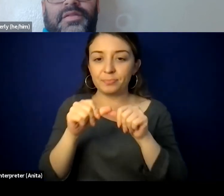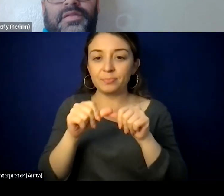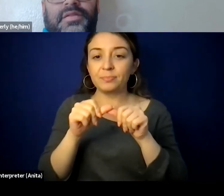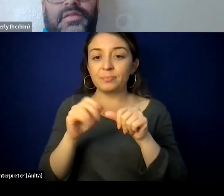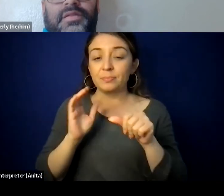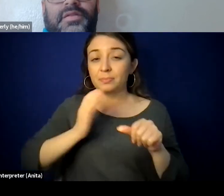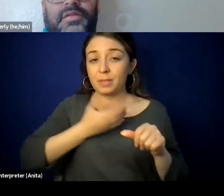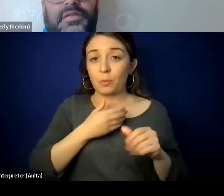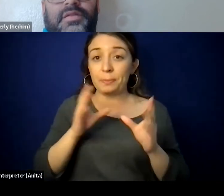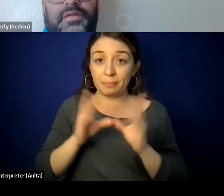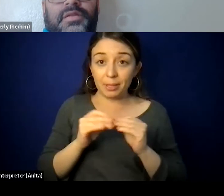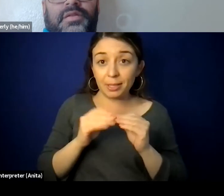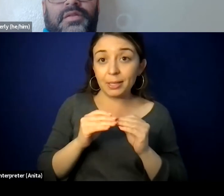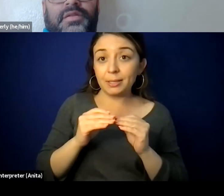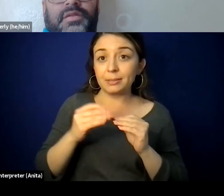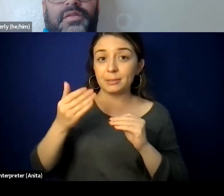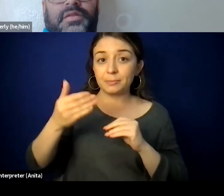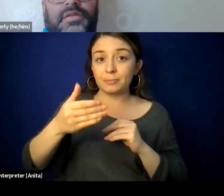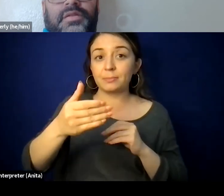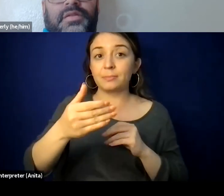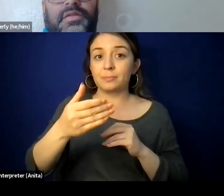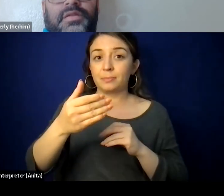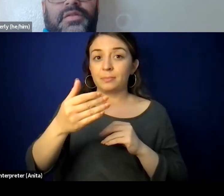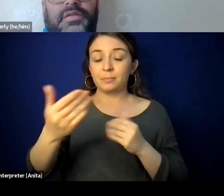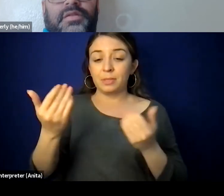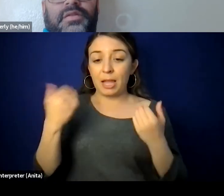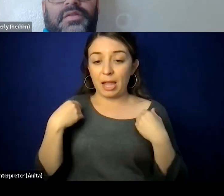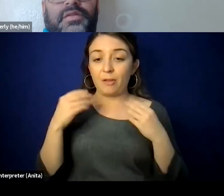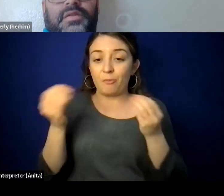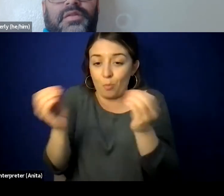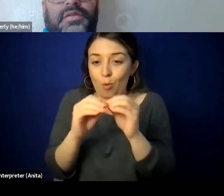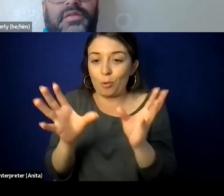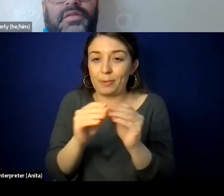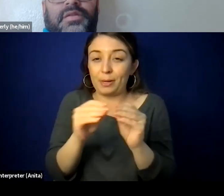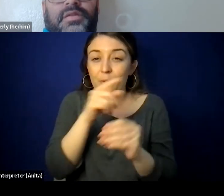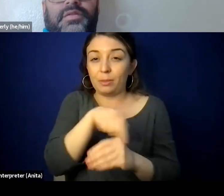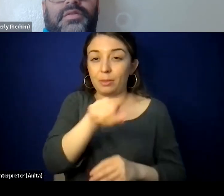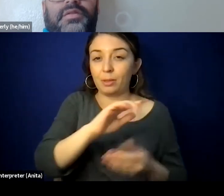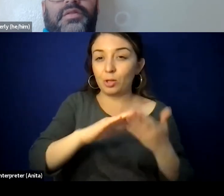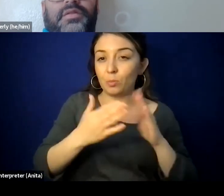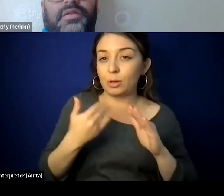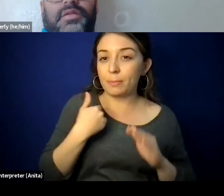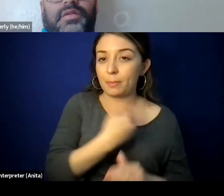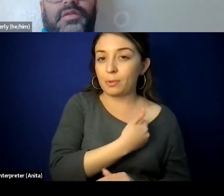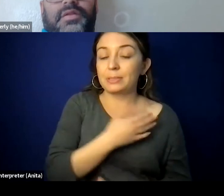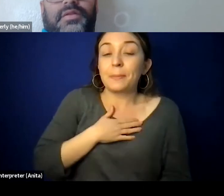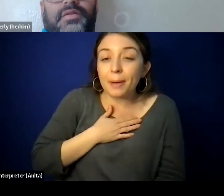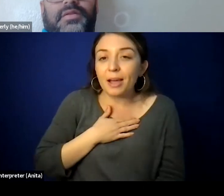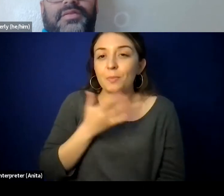our meetings and to have more meetings with our community members. That's actually my